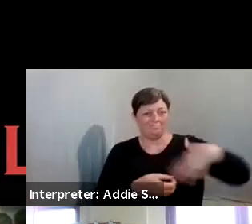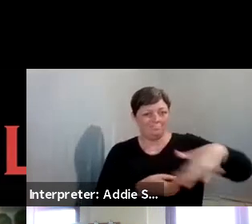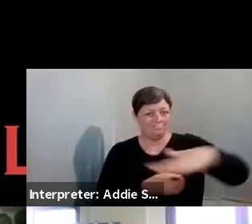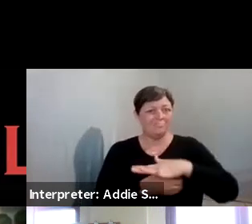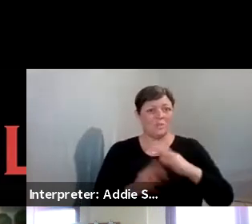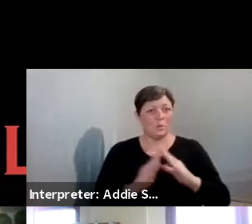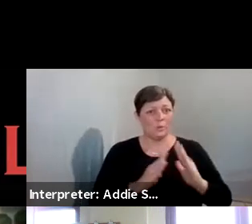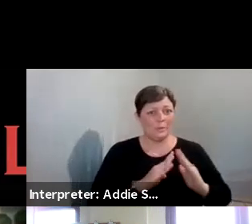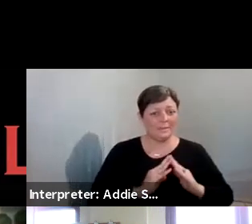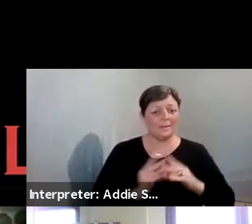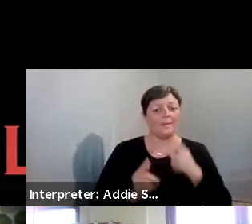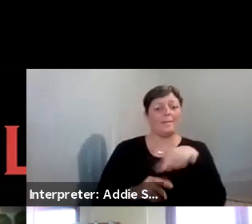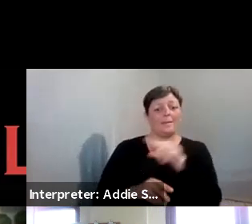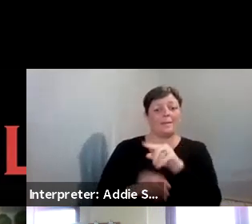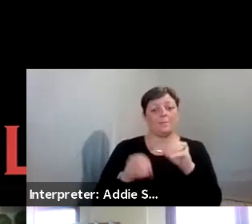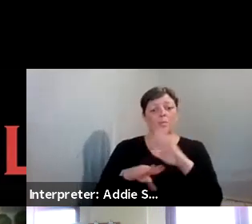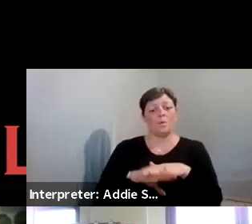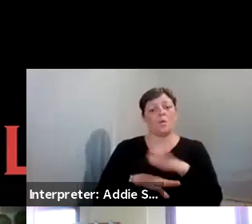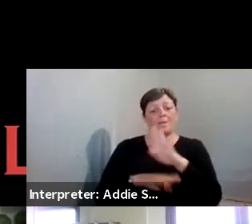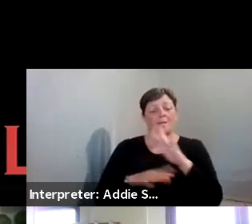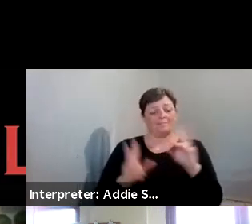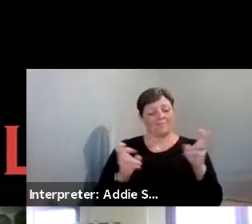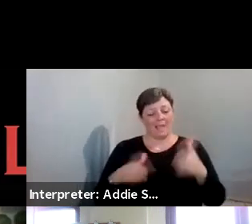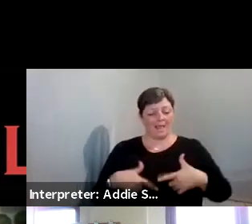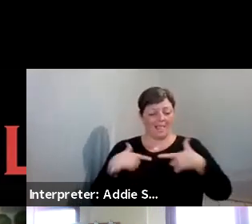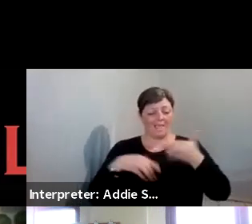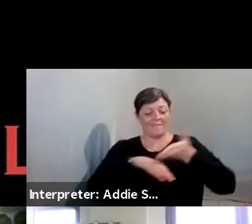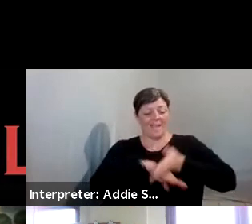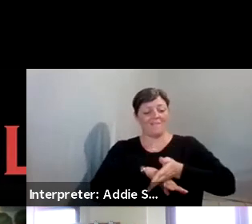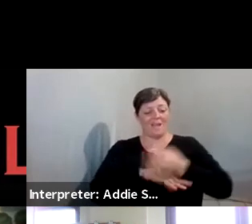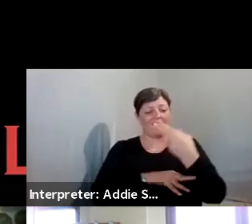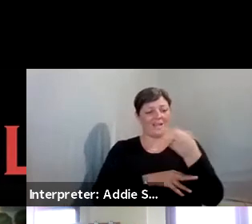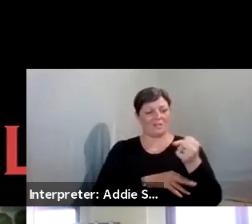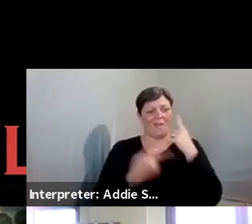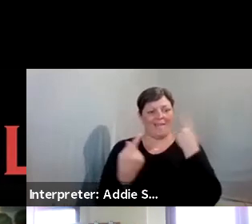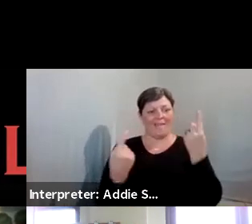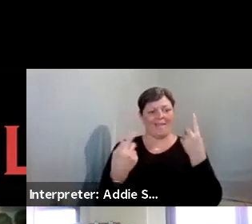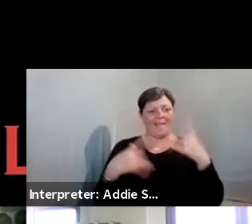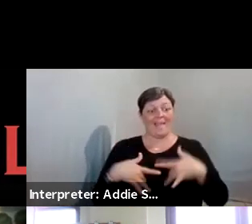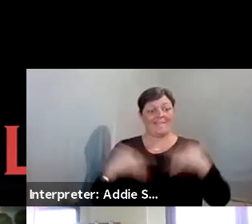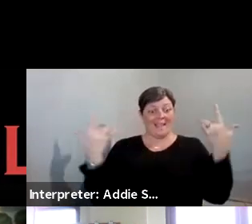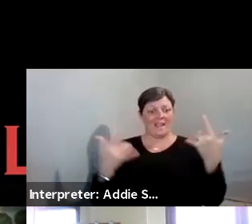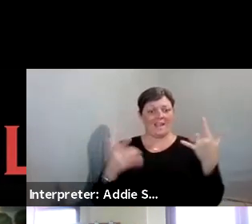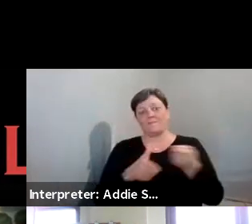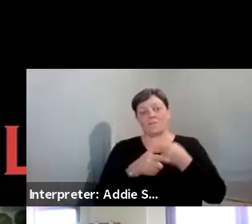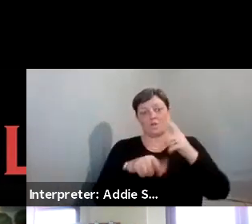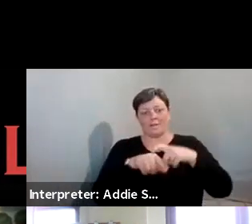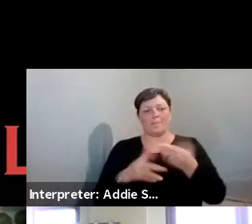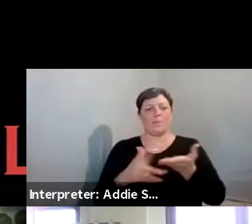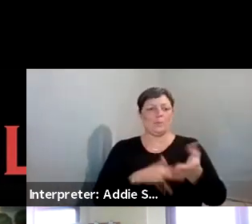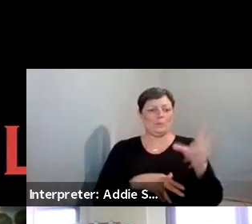put on their Life After High School event for the very first time through Zoom this